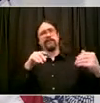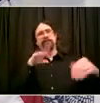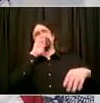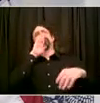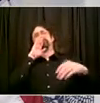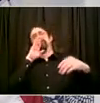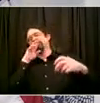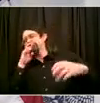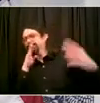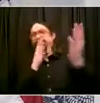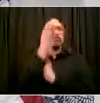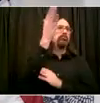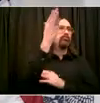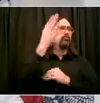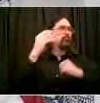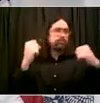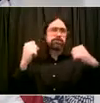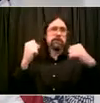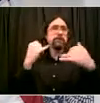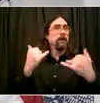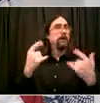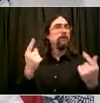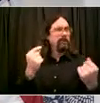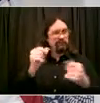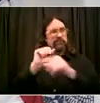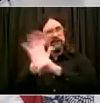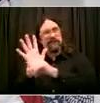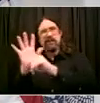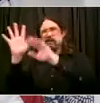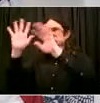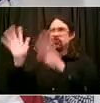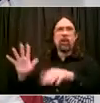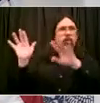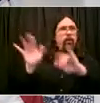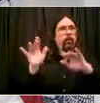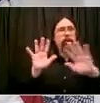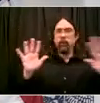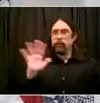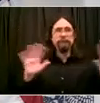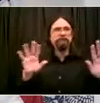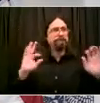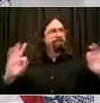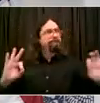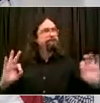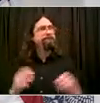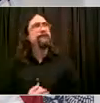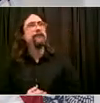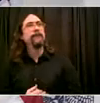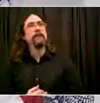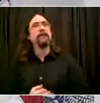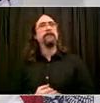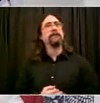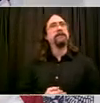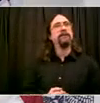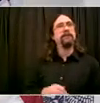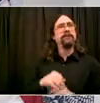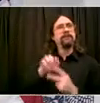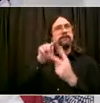ever faced. But what we see in both of these situations, one's just of the moment, the other one we've been dealing with for years, New Yorkers stepping